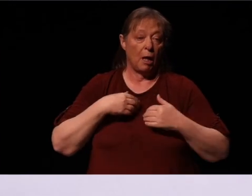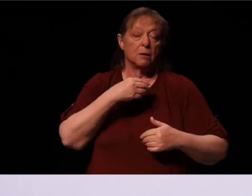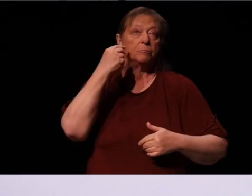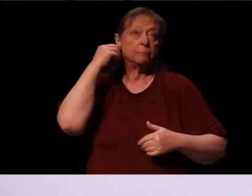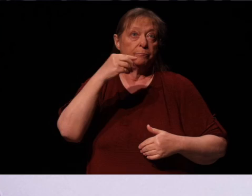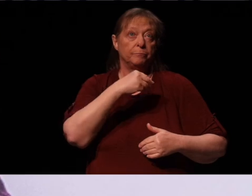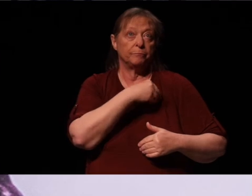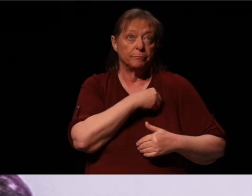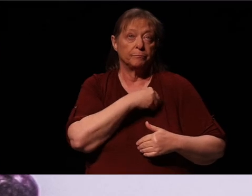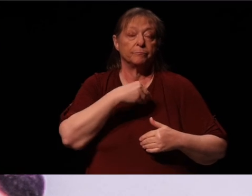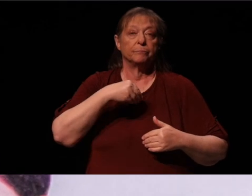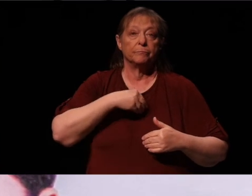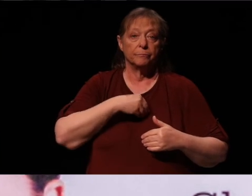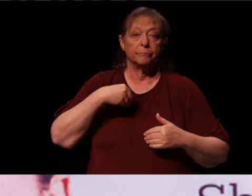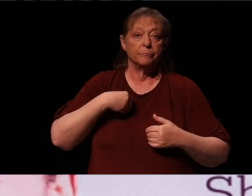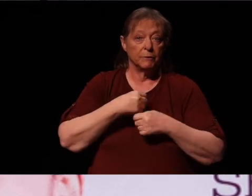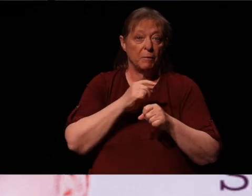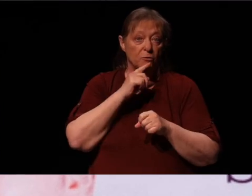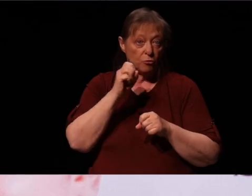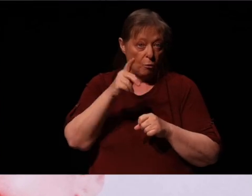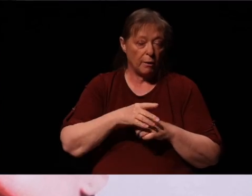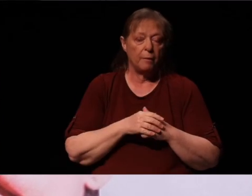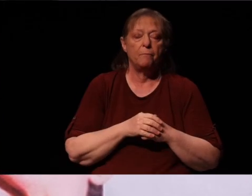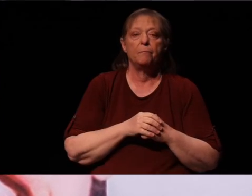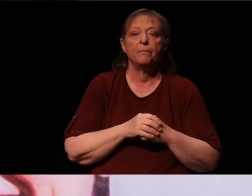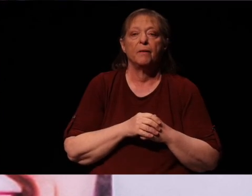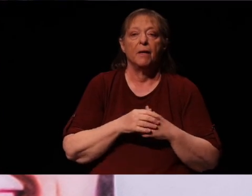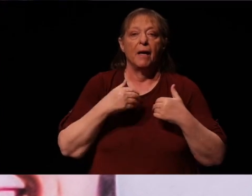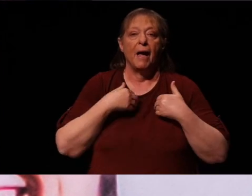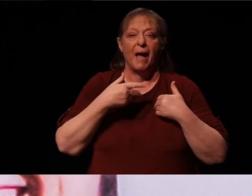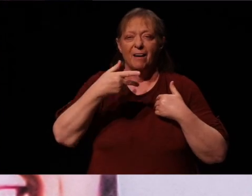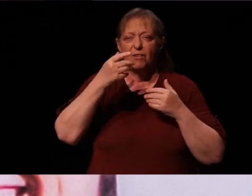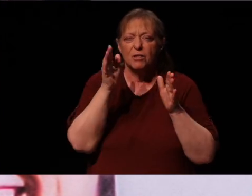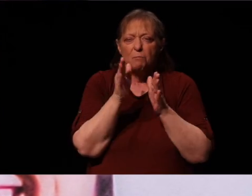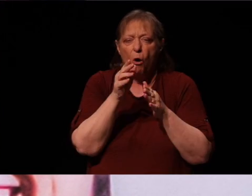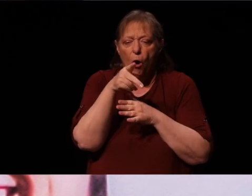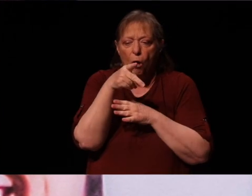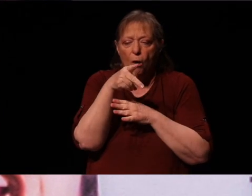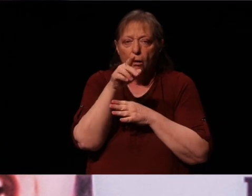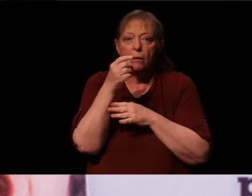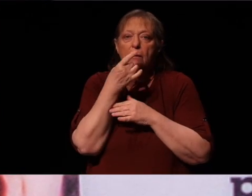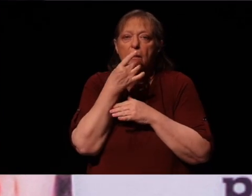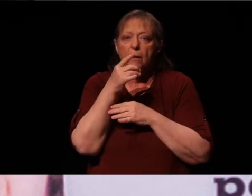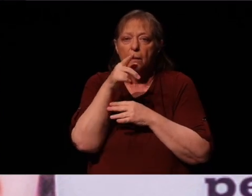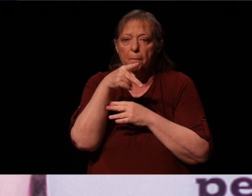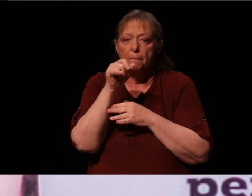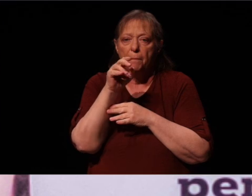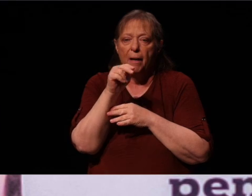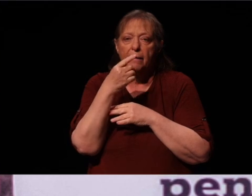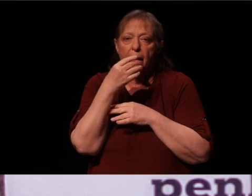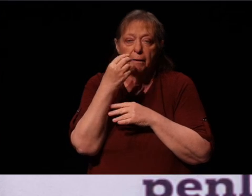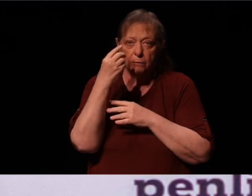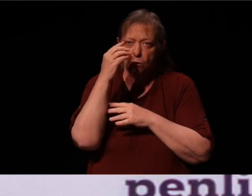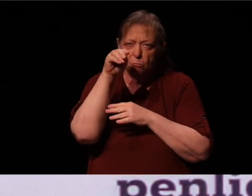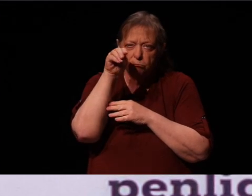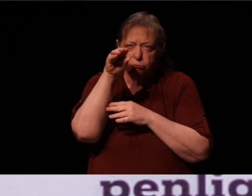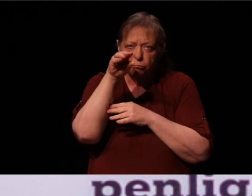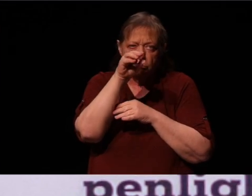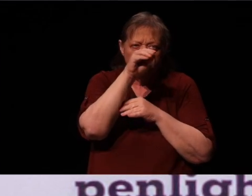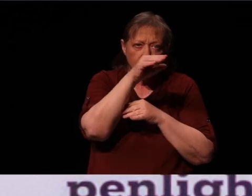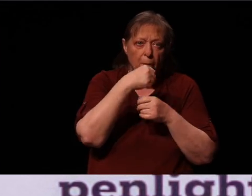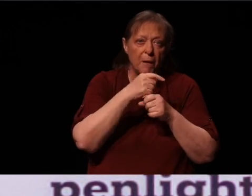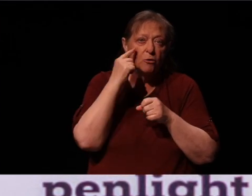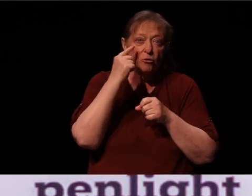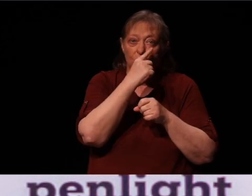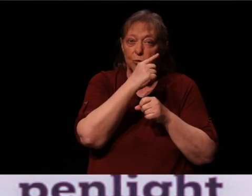listen to your heart, listen to your lungs, and make sure you're doing okay. She has a pin light to check your eyes out to see if your